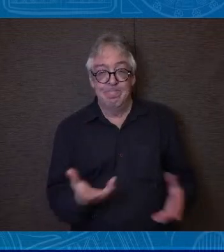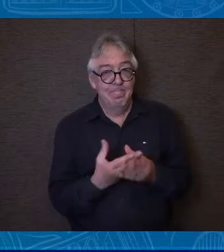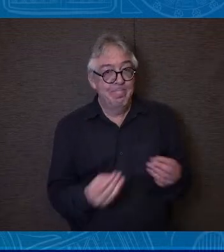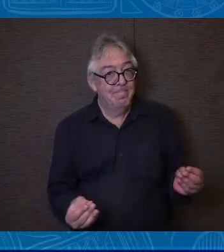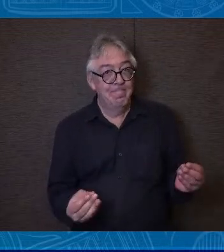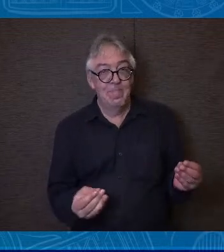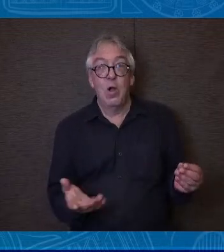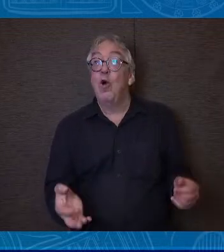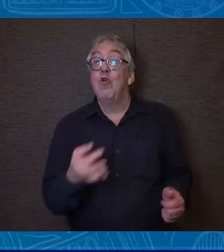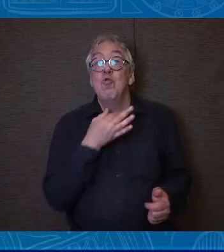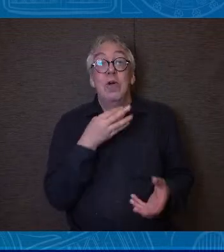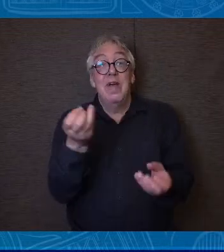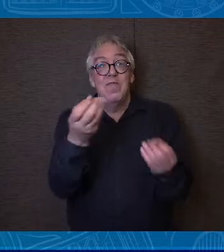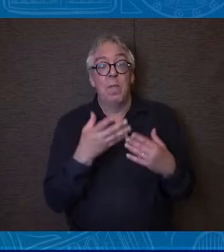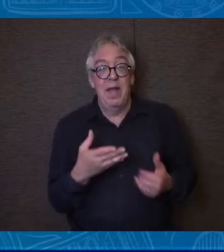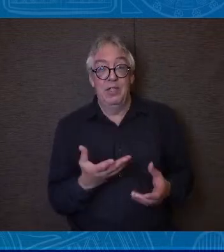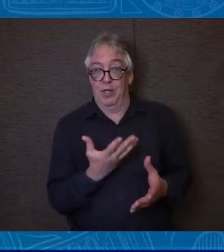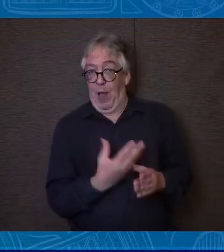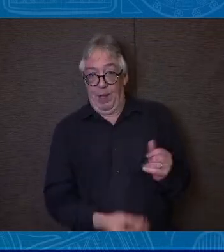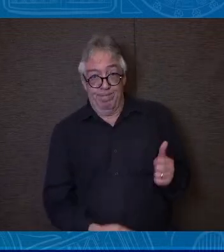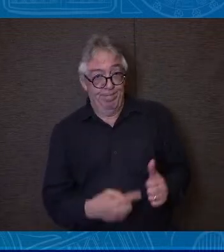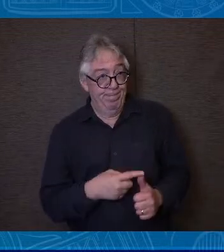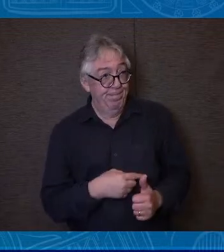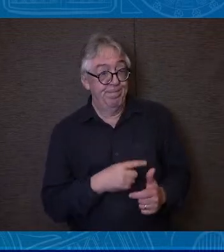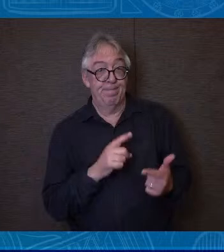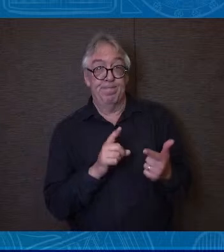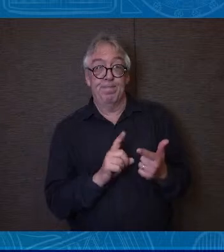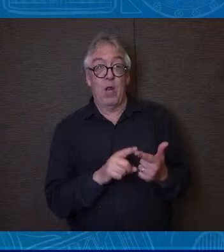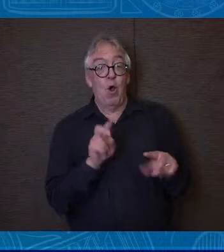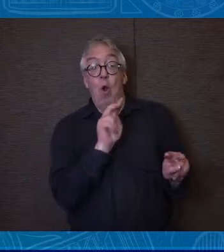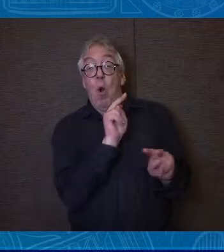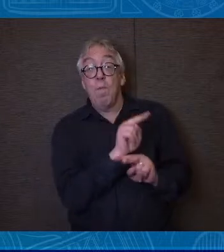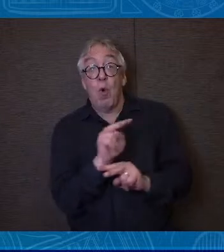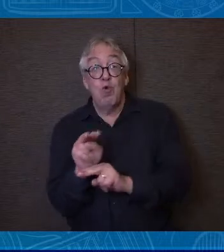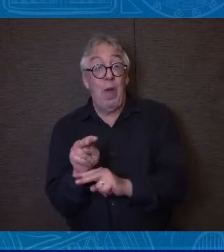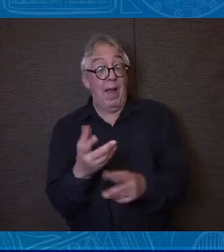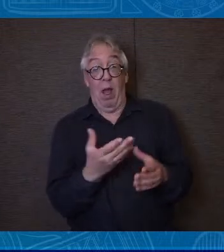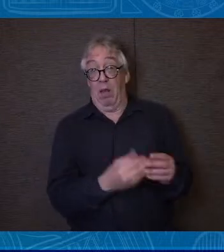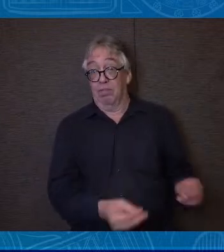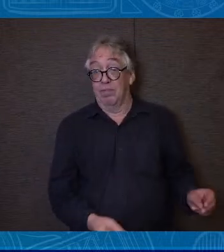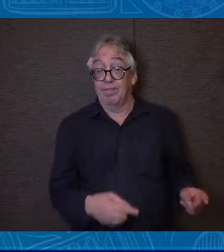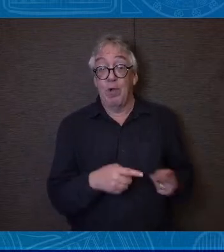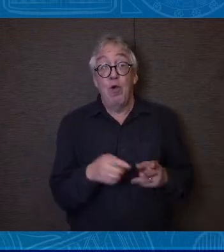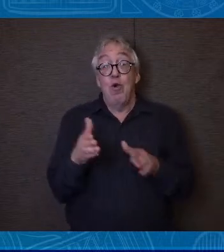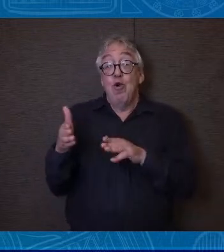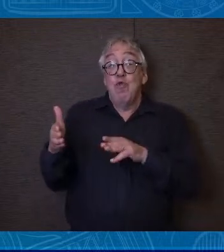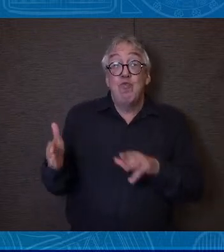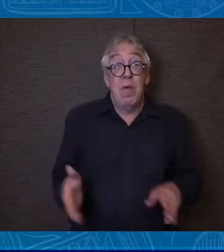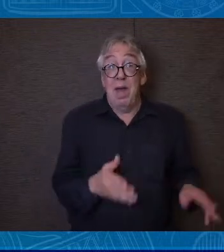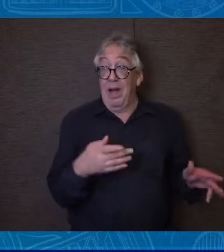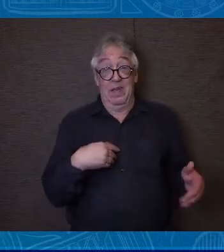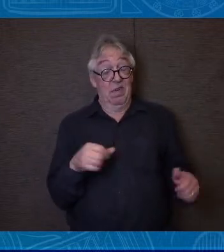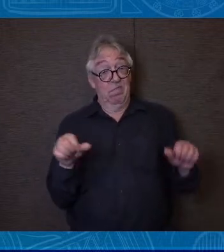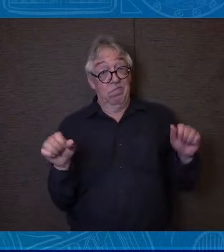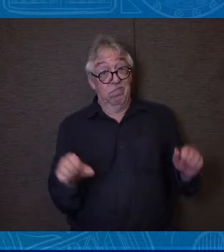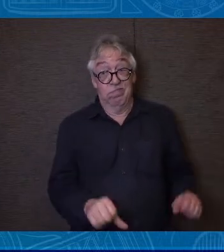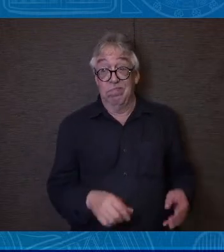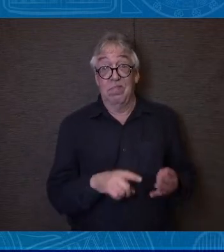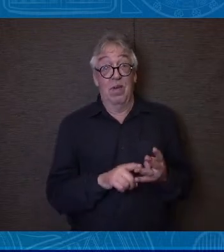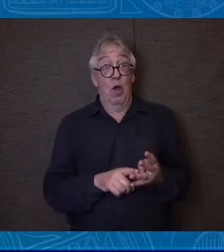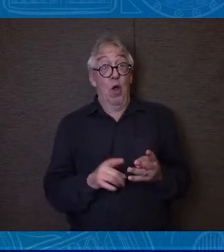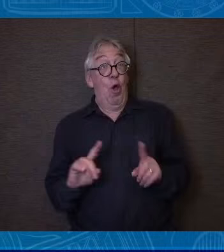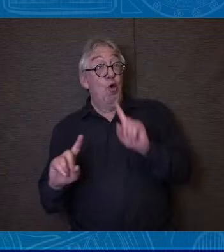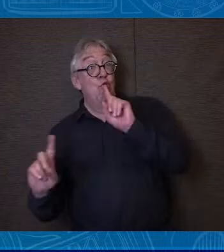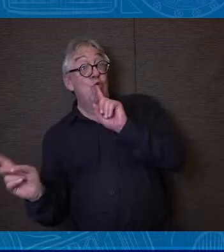to risk information and also monitoring observations and preparedness and response. And in terms of financing,